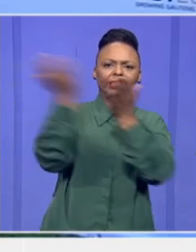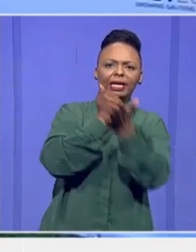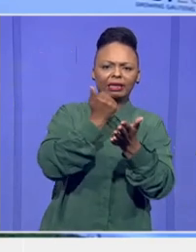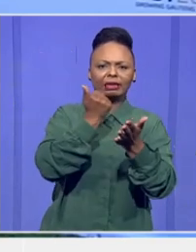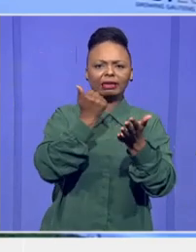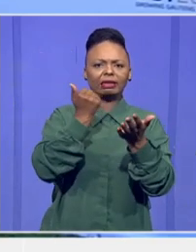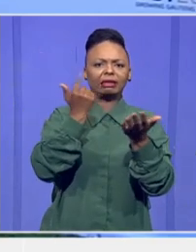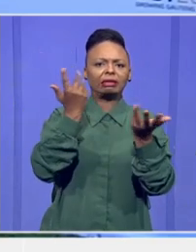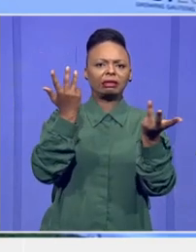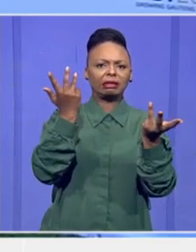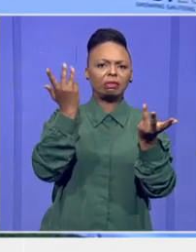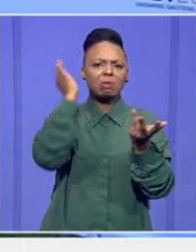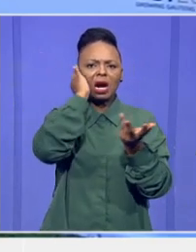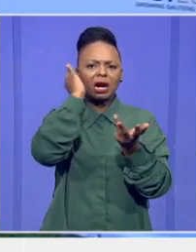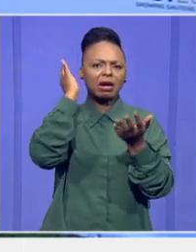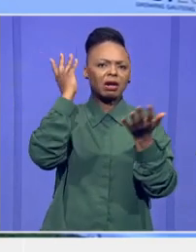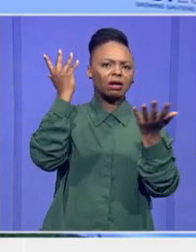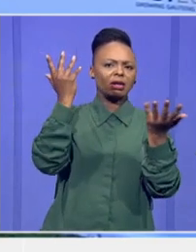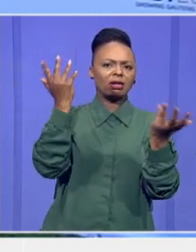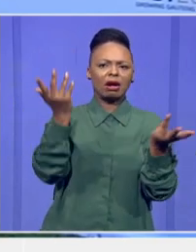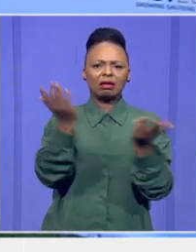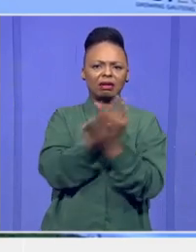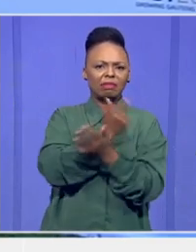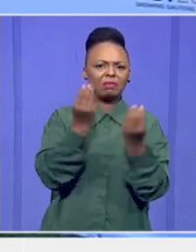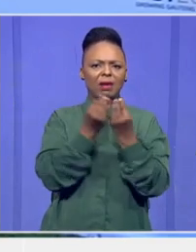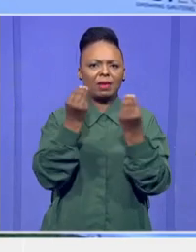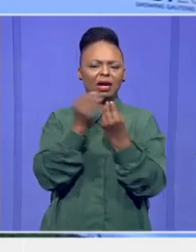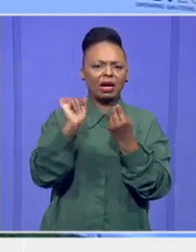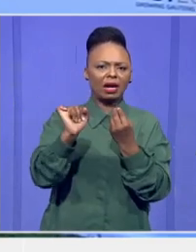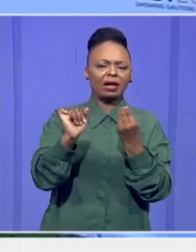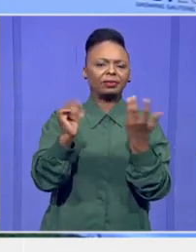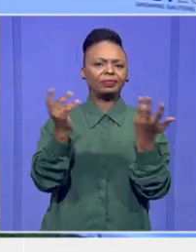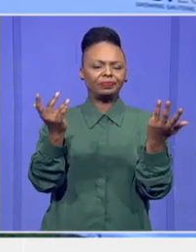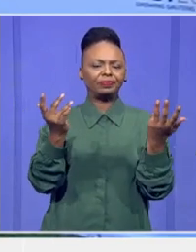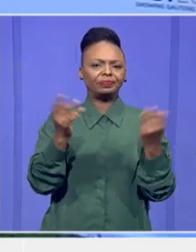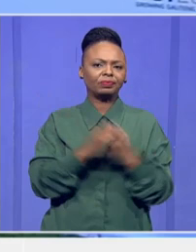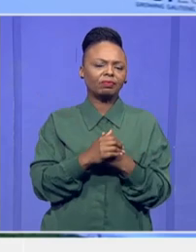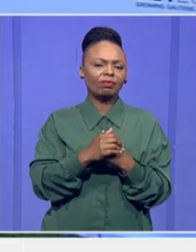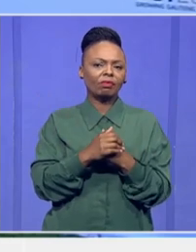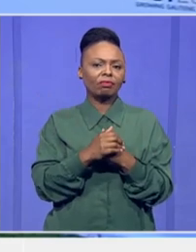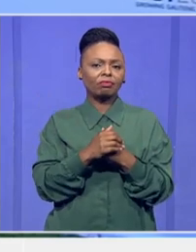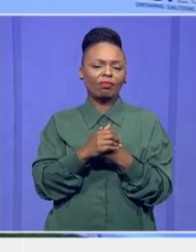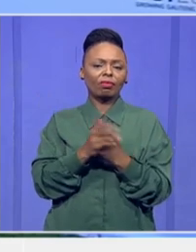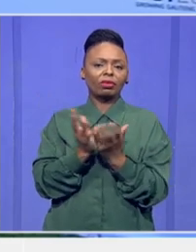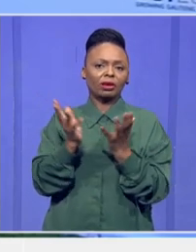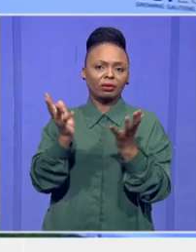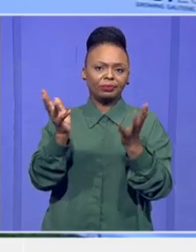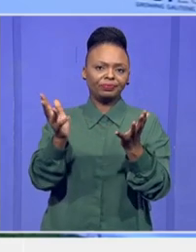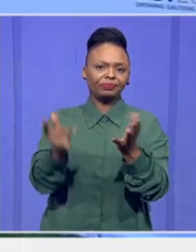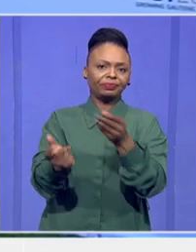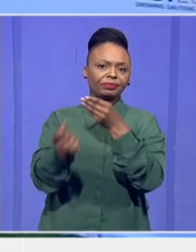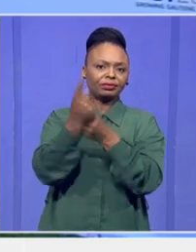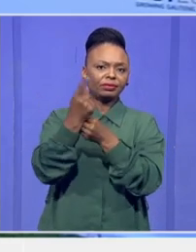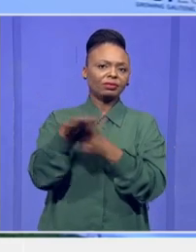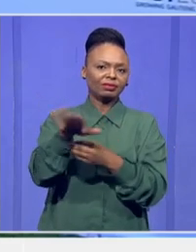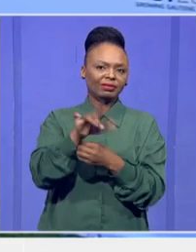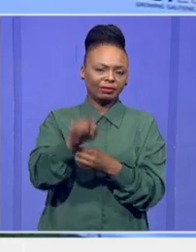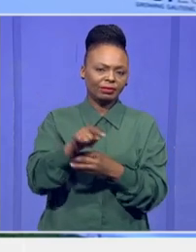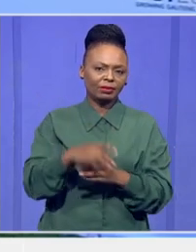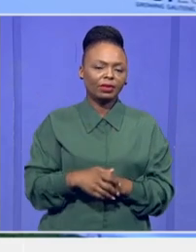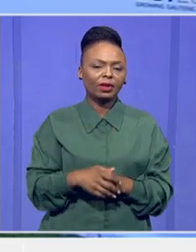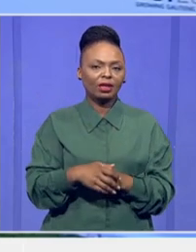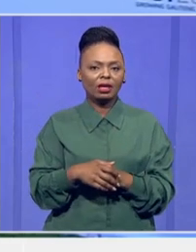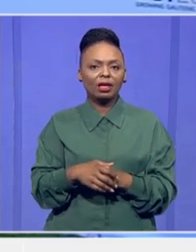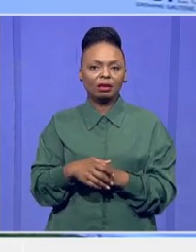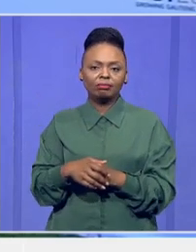unsuspecting residents with guns and ask them to hand over, instruct them to hand over their belongings. Now, these are the